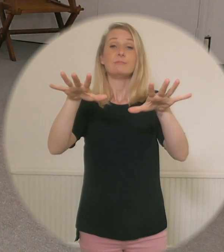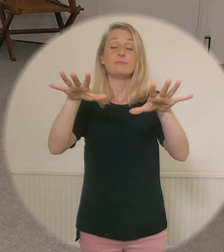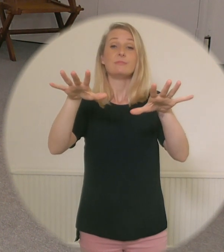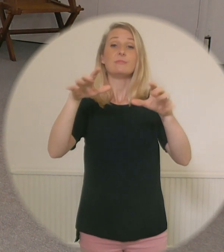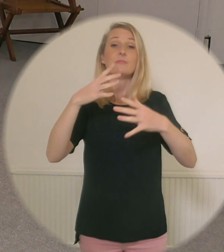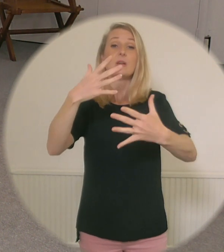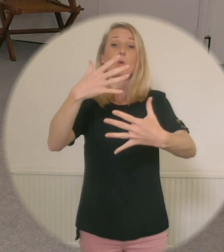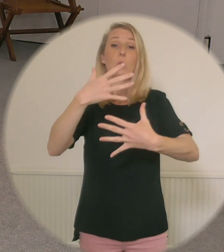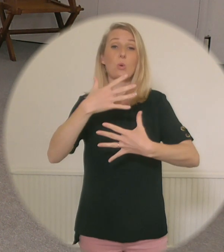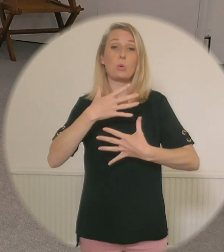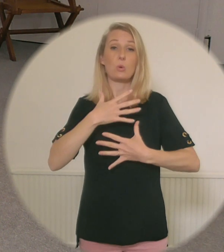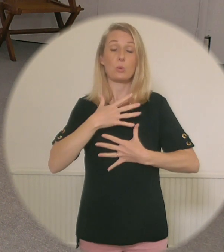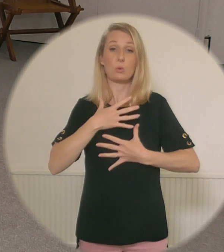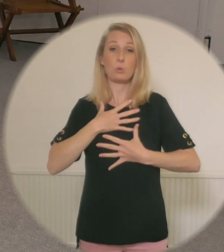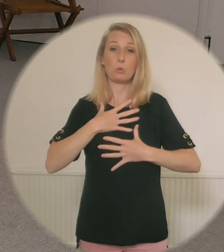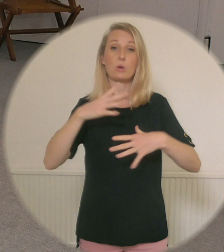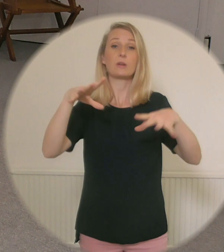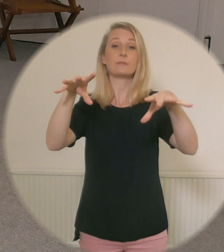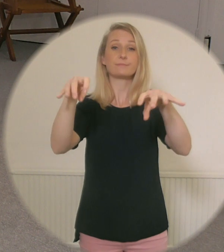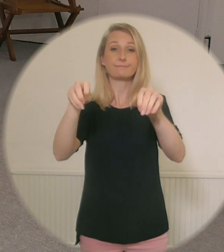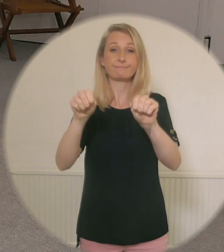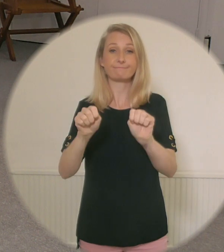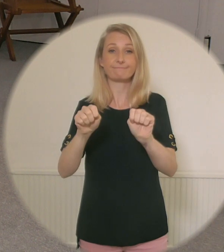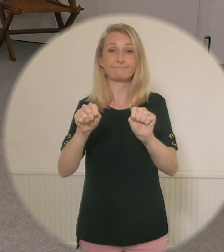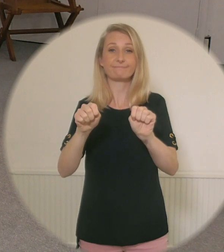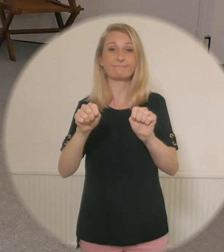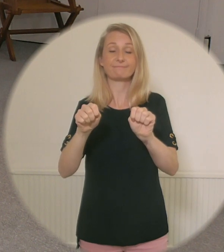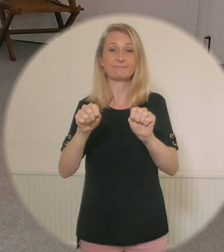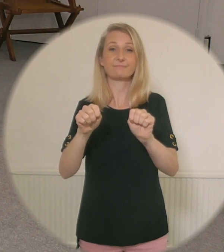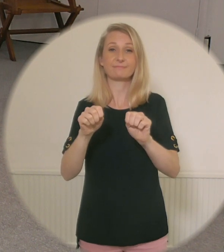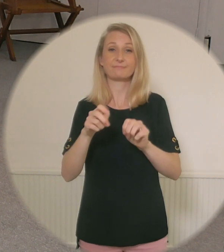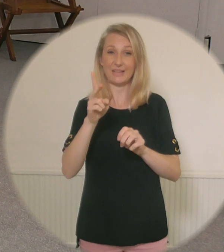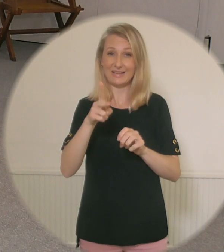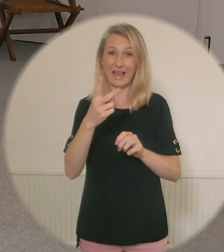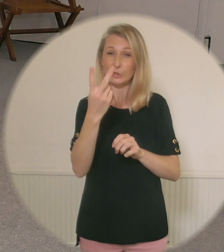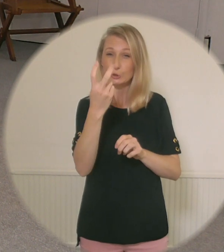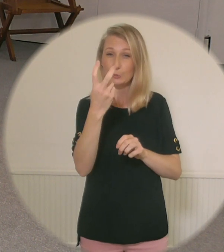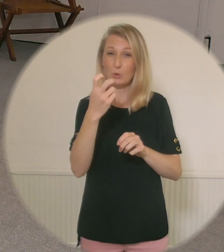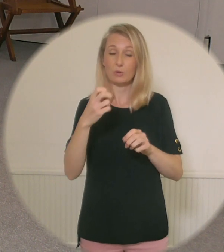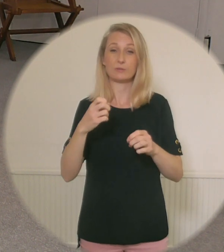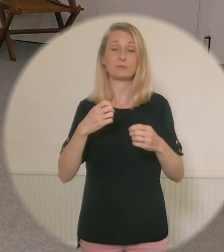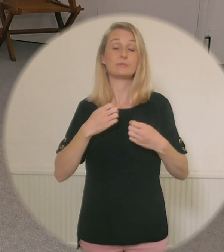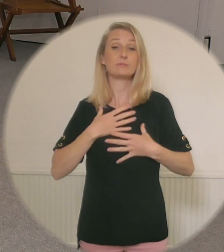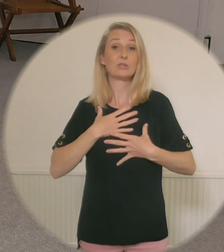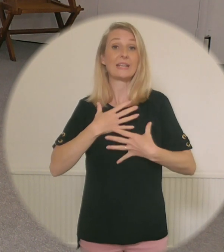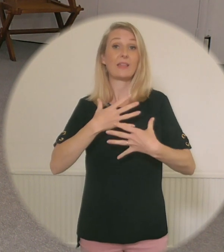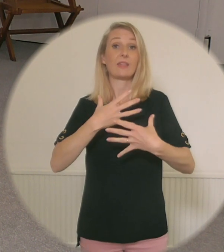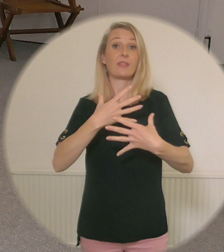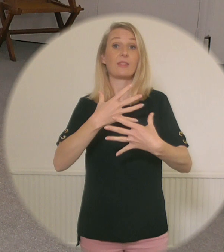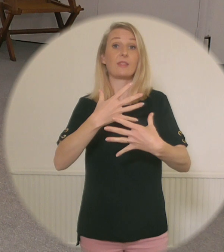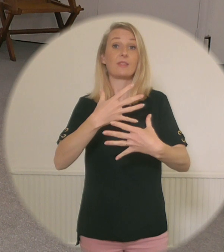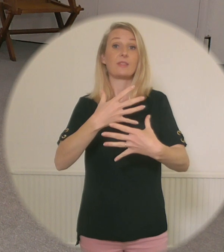the fist again, squeezing your fists together. 2 more times. Inhale.